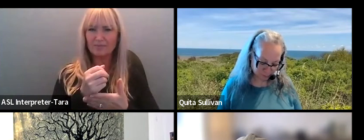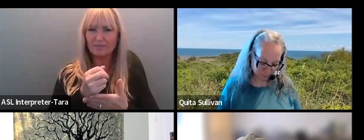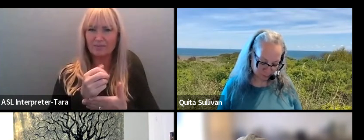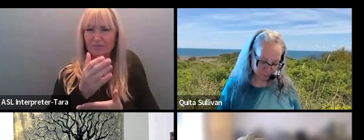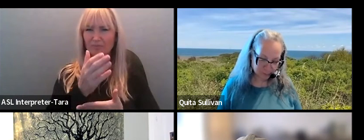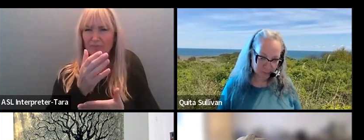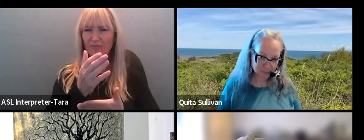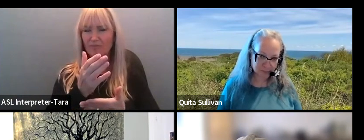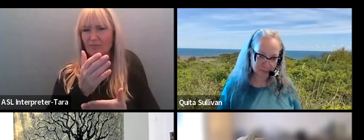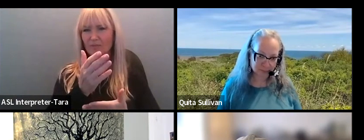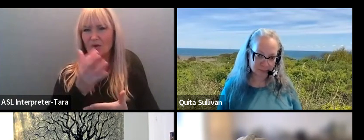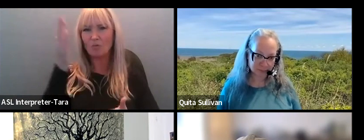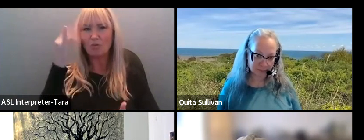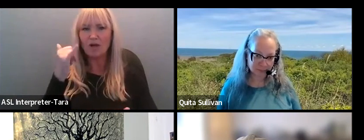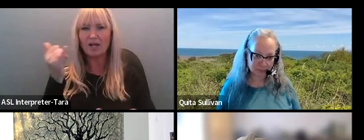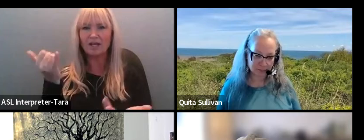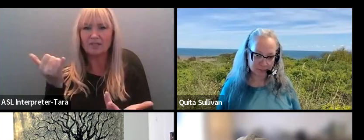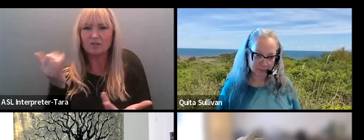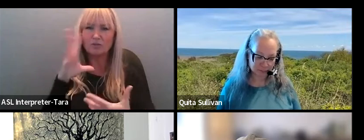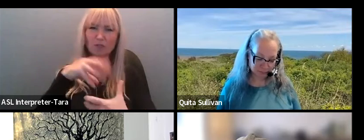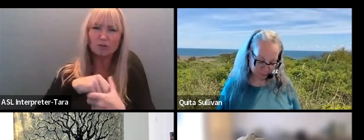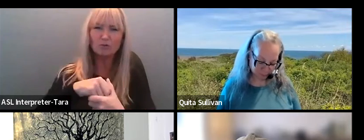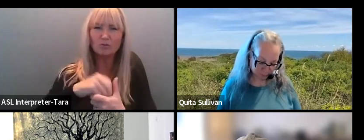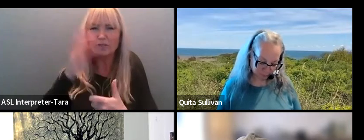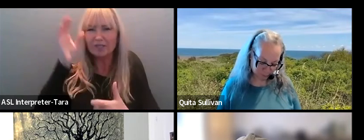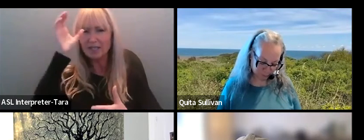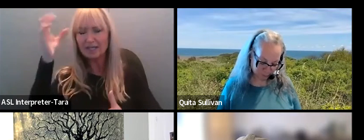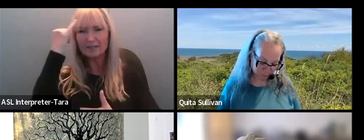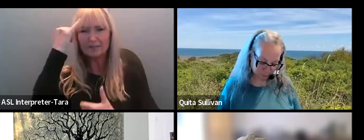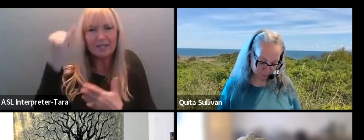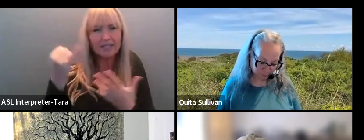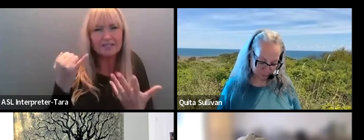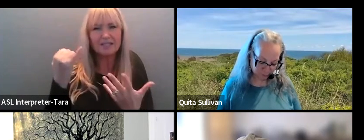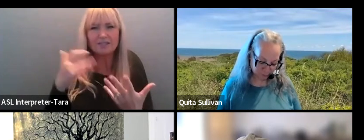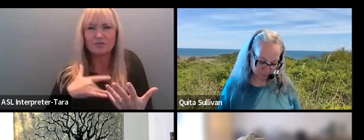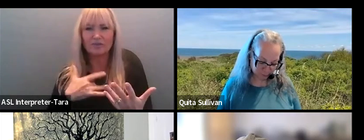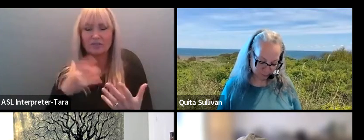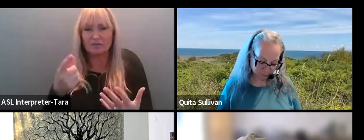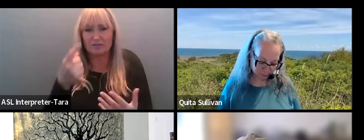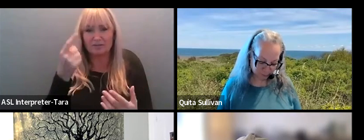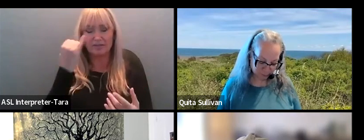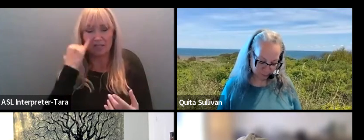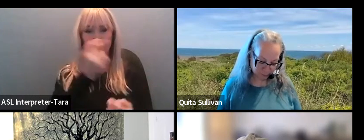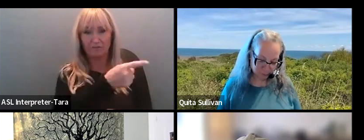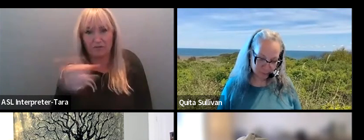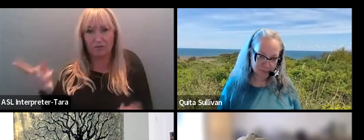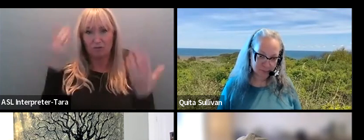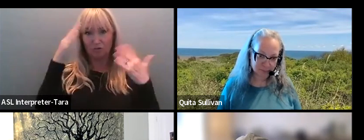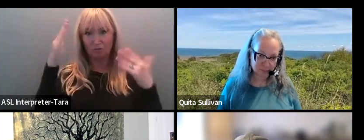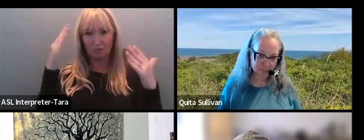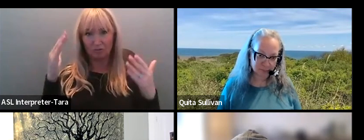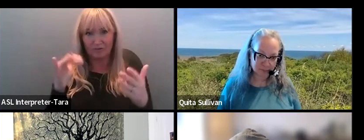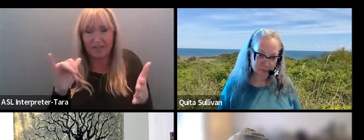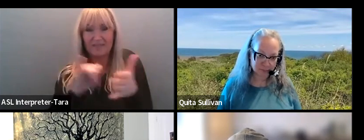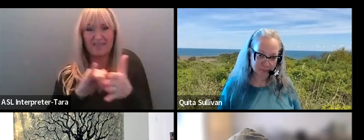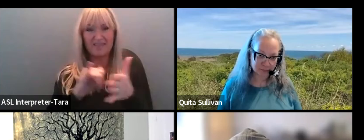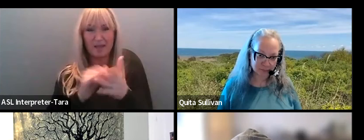those elements in, especially mm-hmm. because you have the most, so for those that don't know, it was a giant